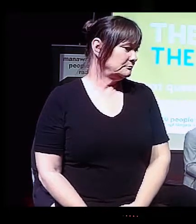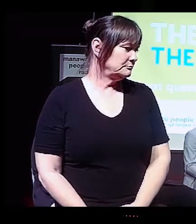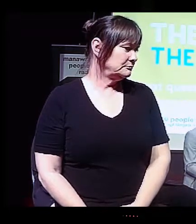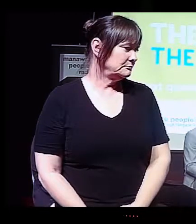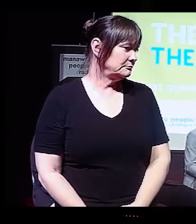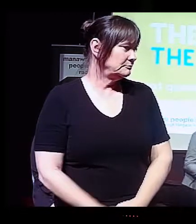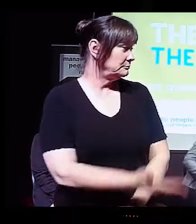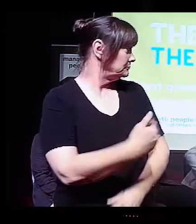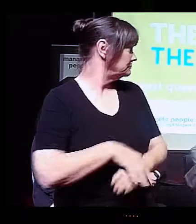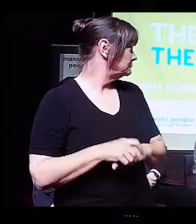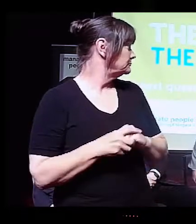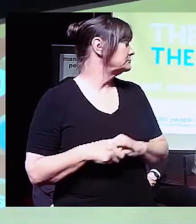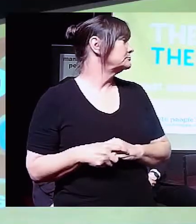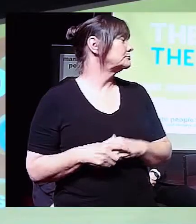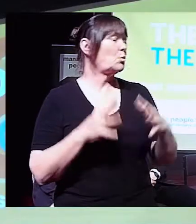William Woods.